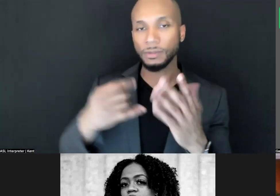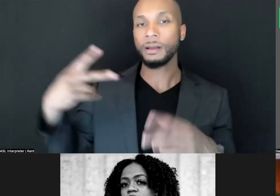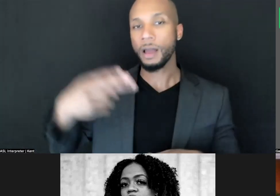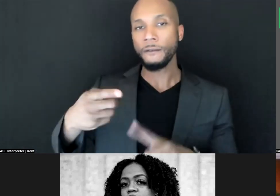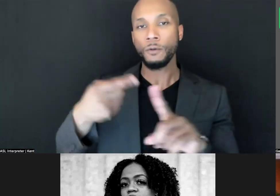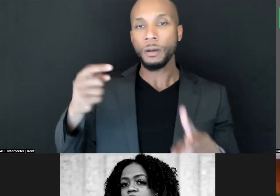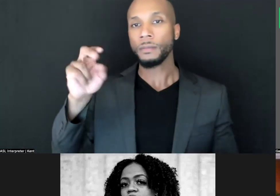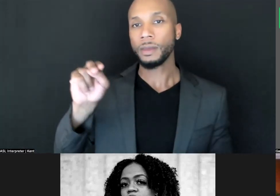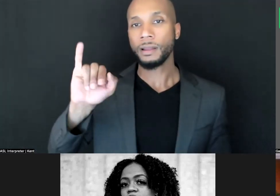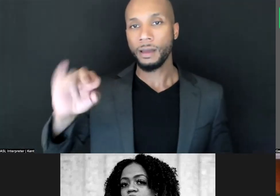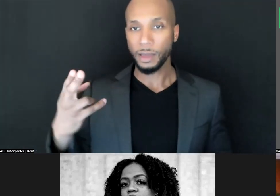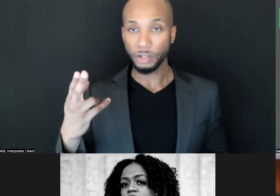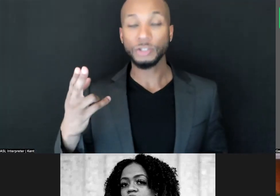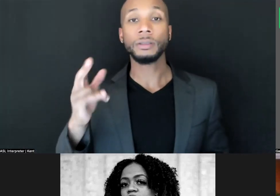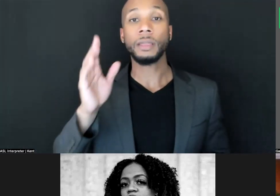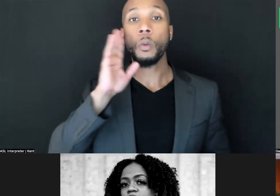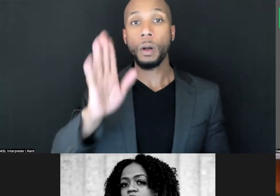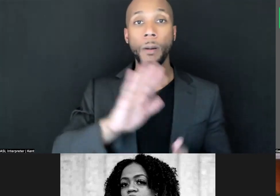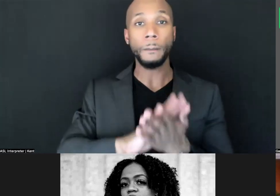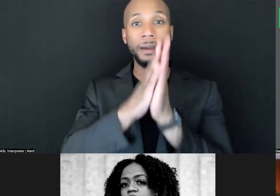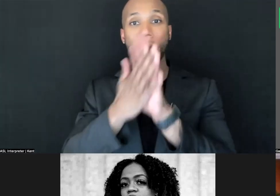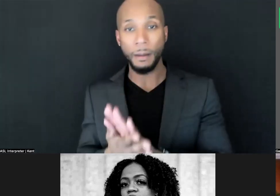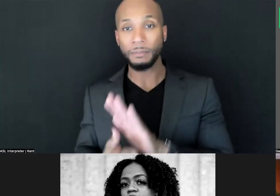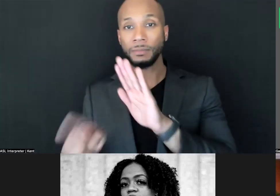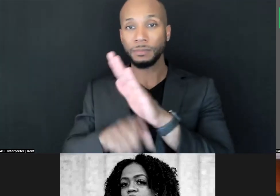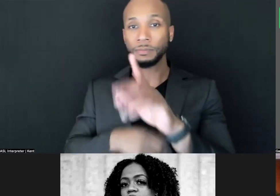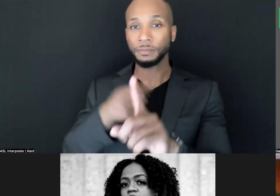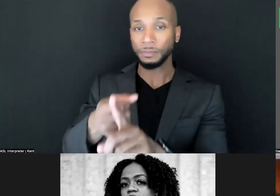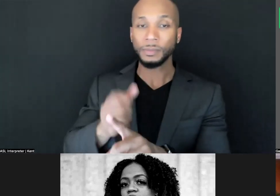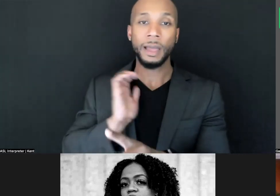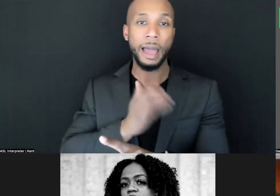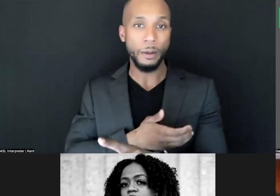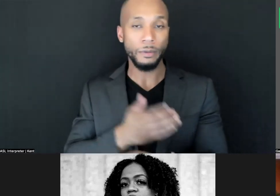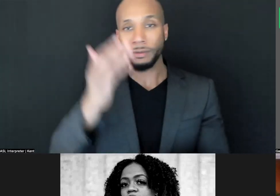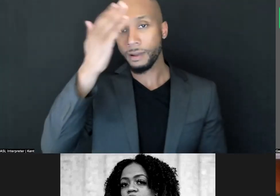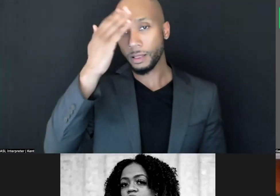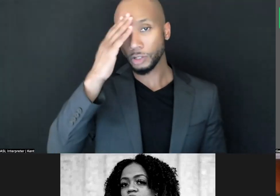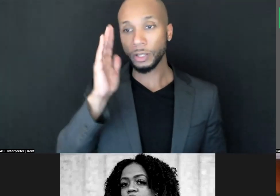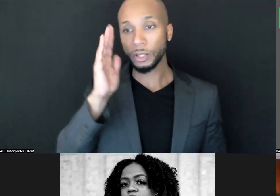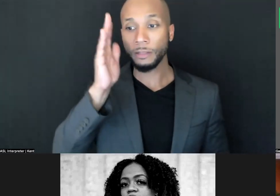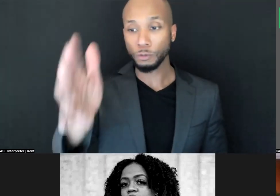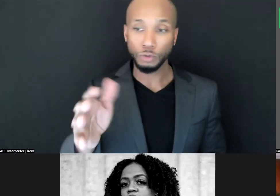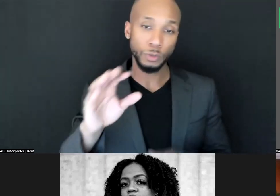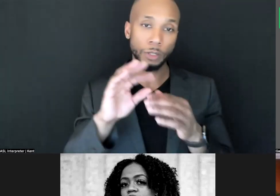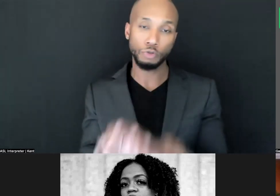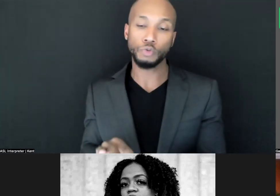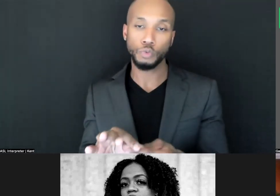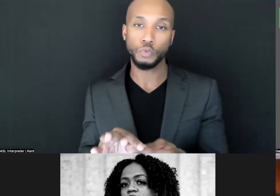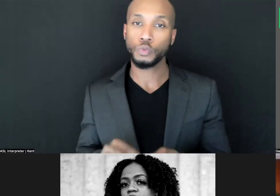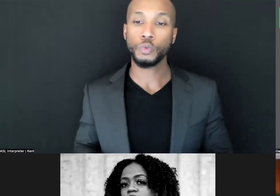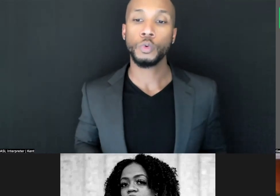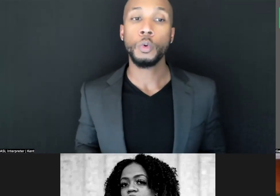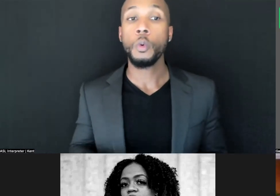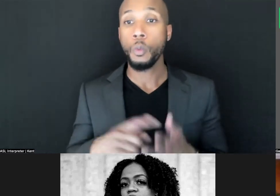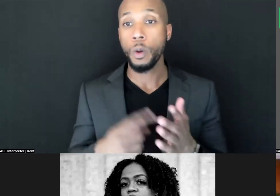will become detrimental to our knowledge in the future on what